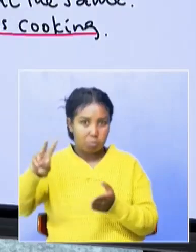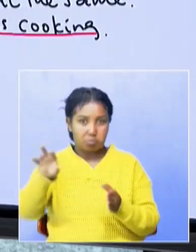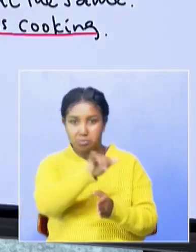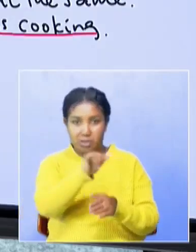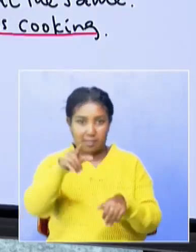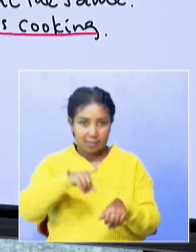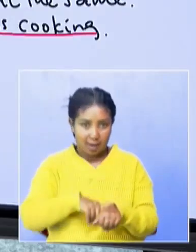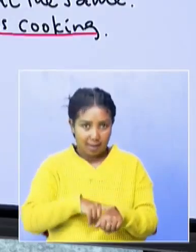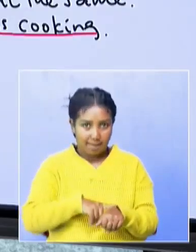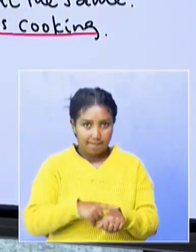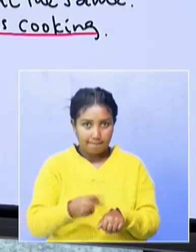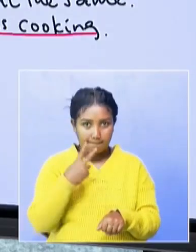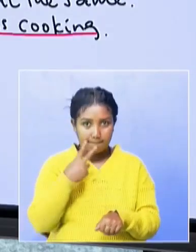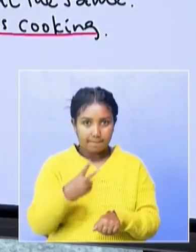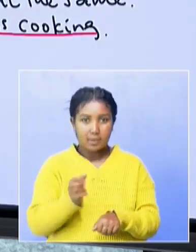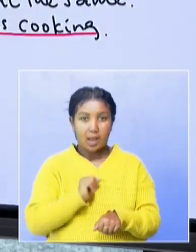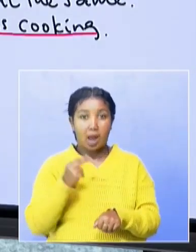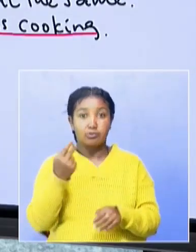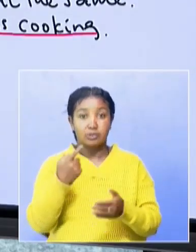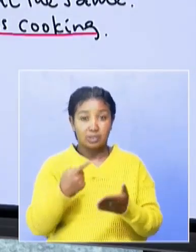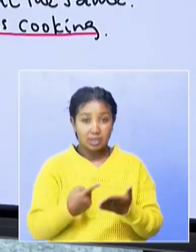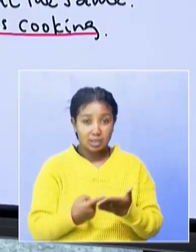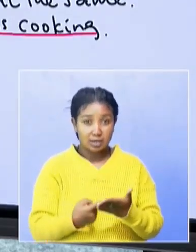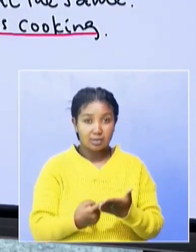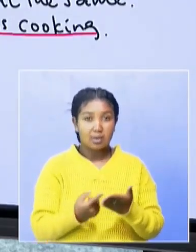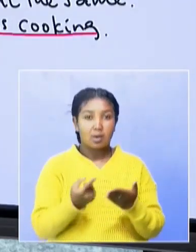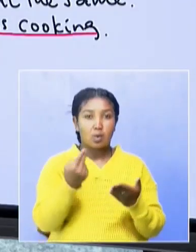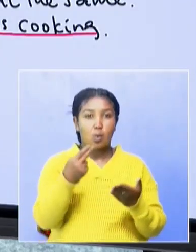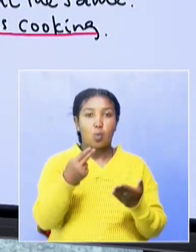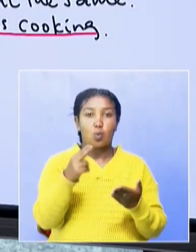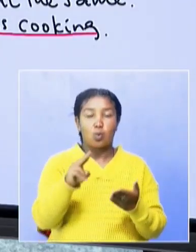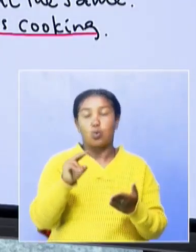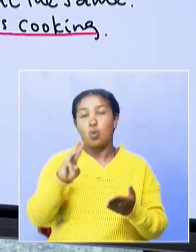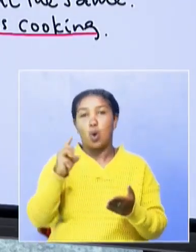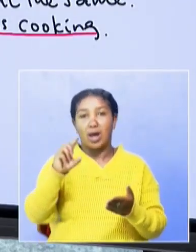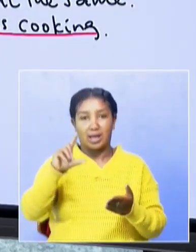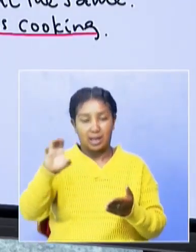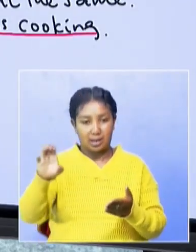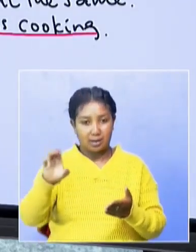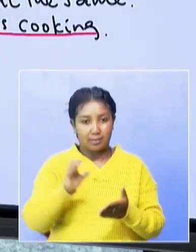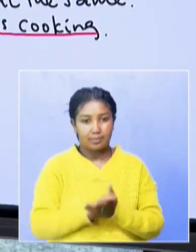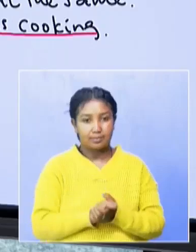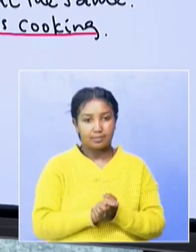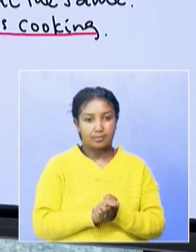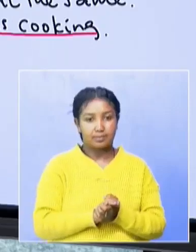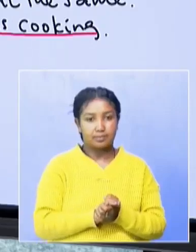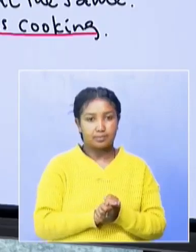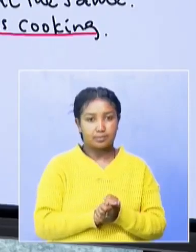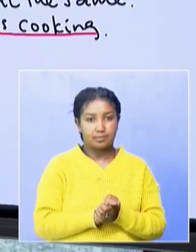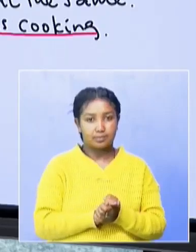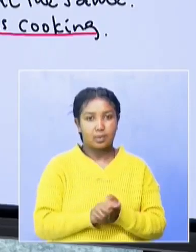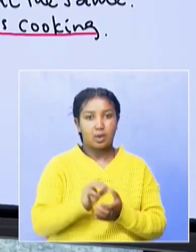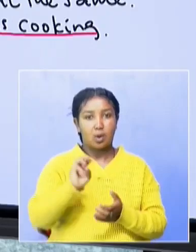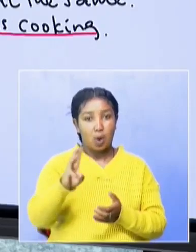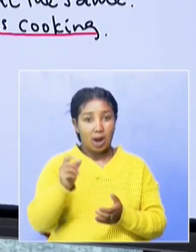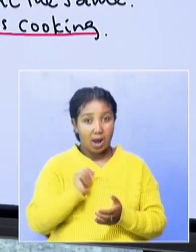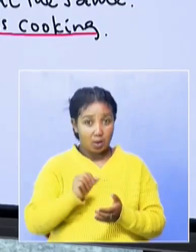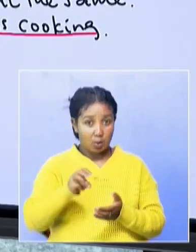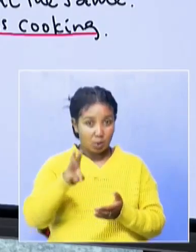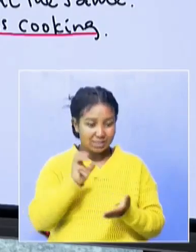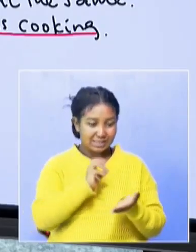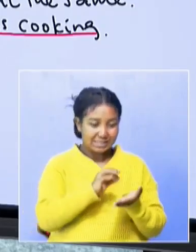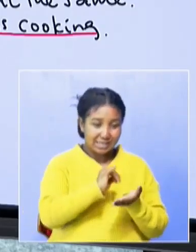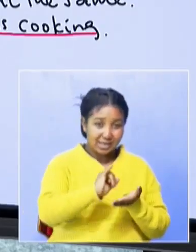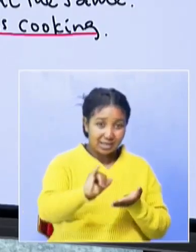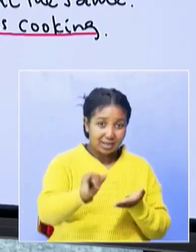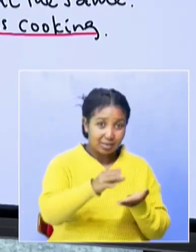Am I right? I use it here while. Okay? While I was